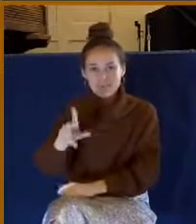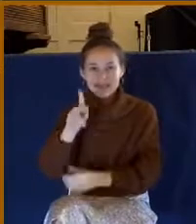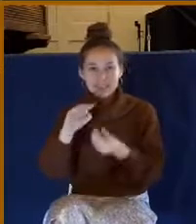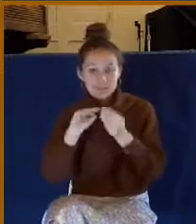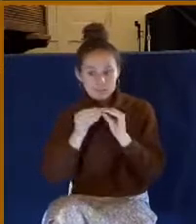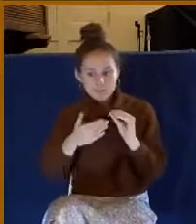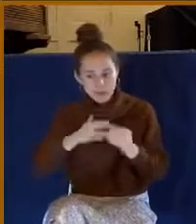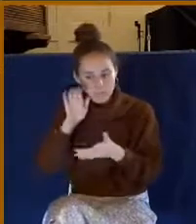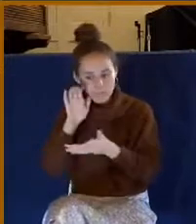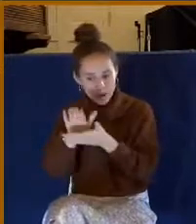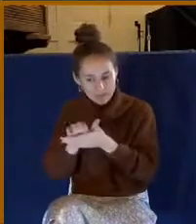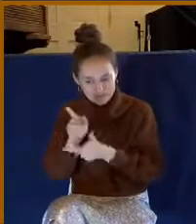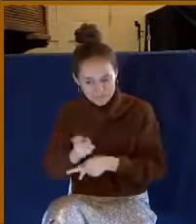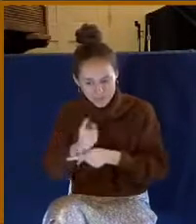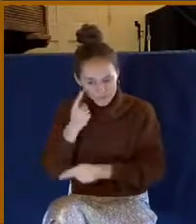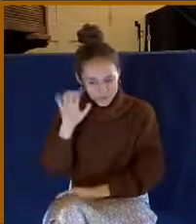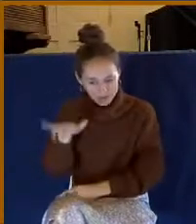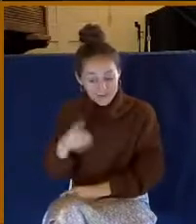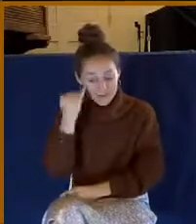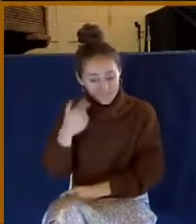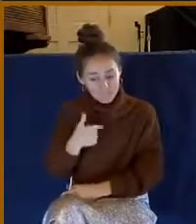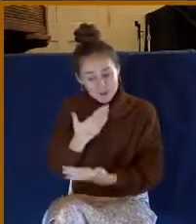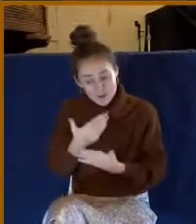All I know is I get an allowance if I'm good.